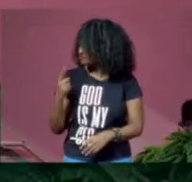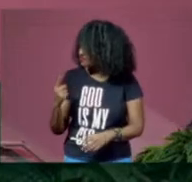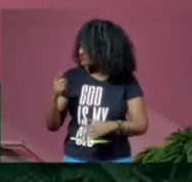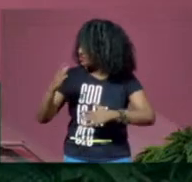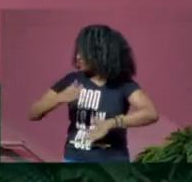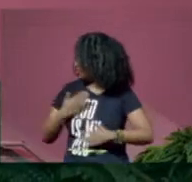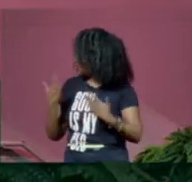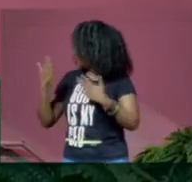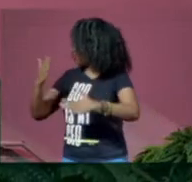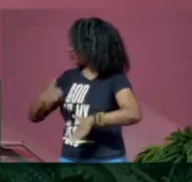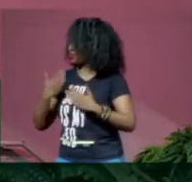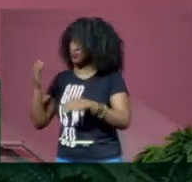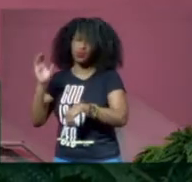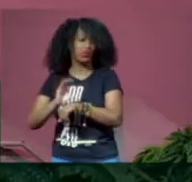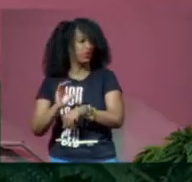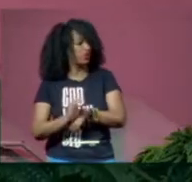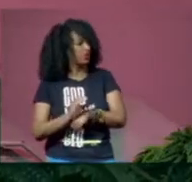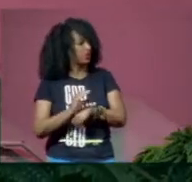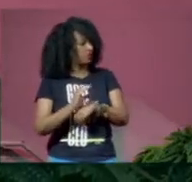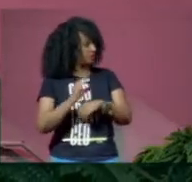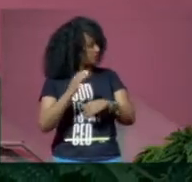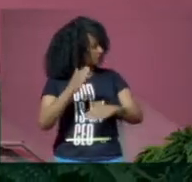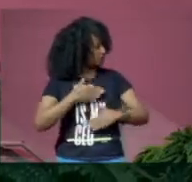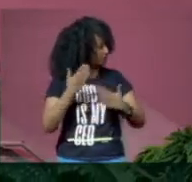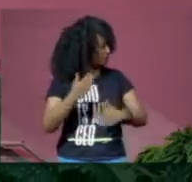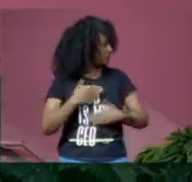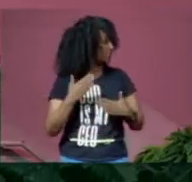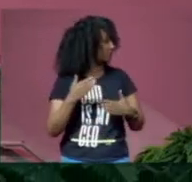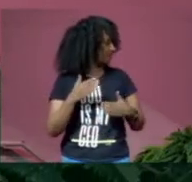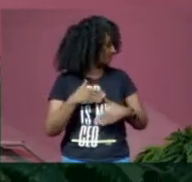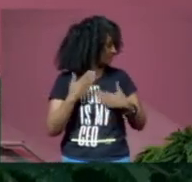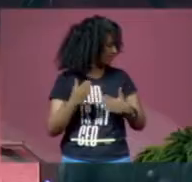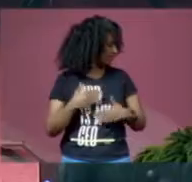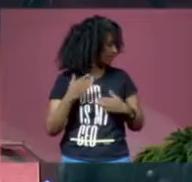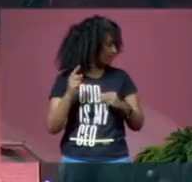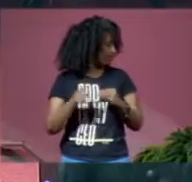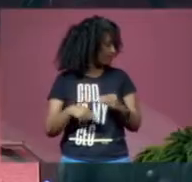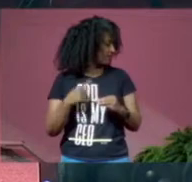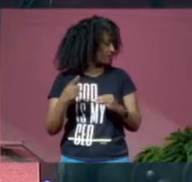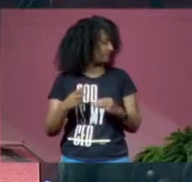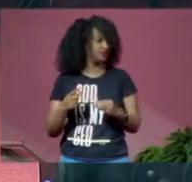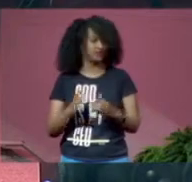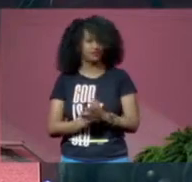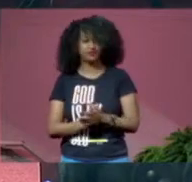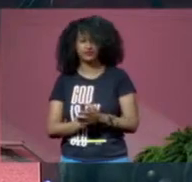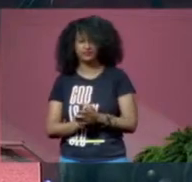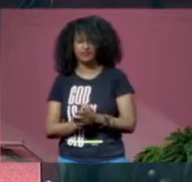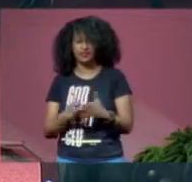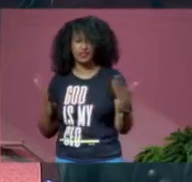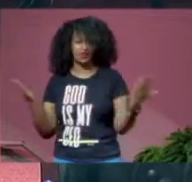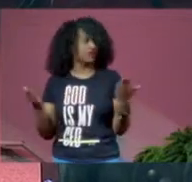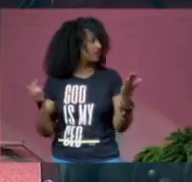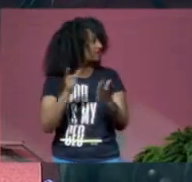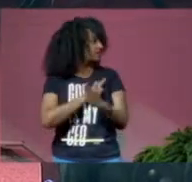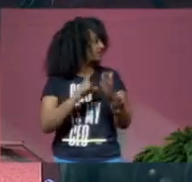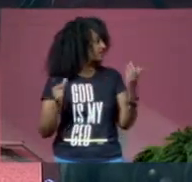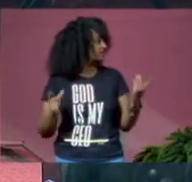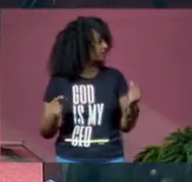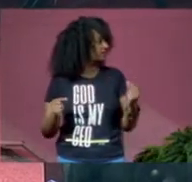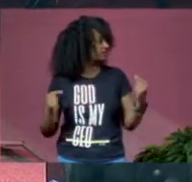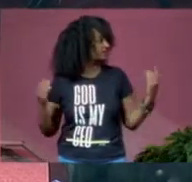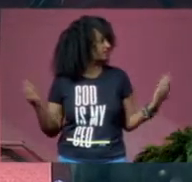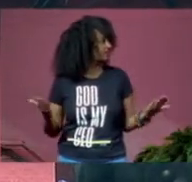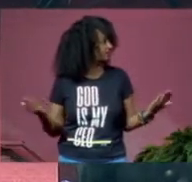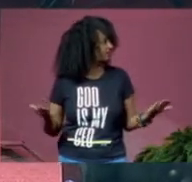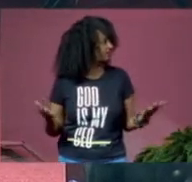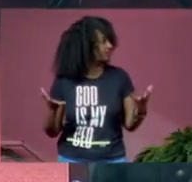doing that. I said let the church say rejoice. And be glad. Thank you, Pastor White, and what the Lord is doing here today. We want to take a moment